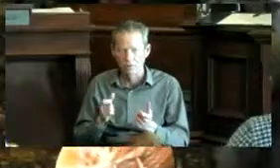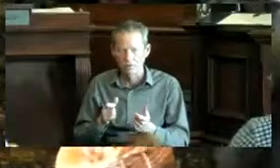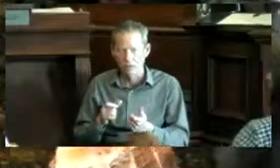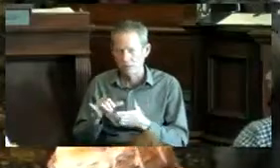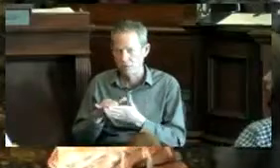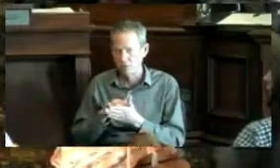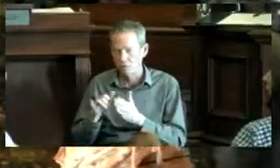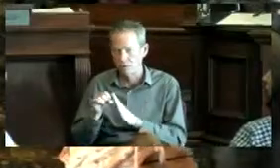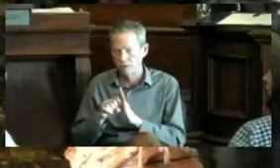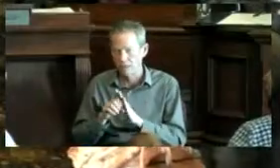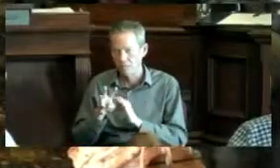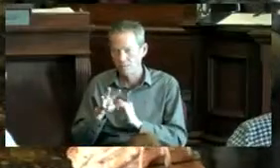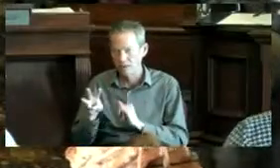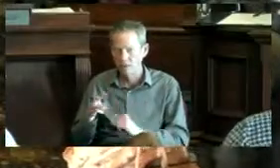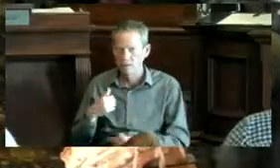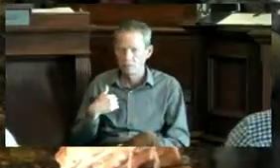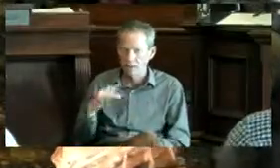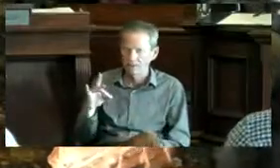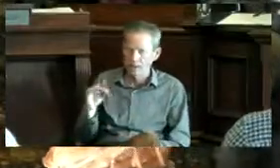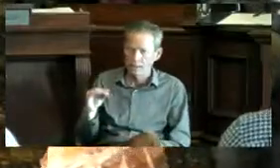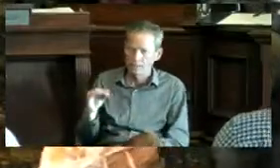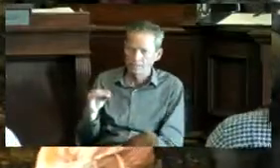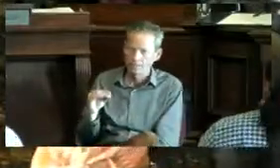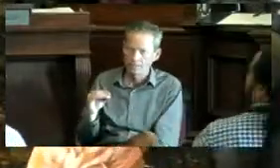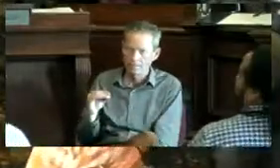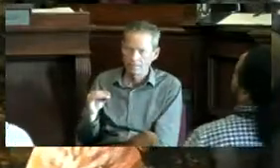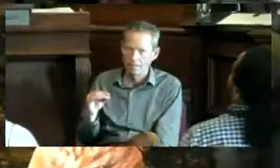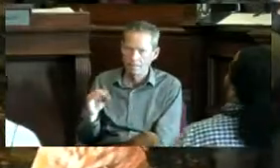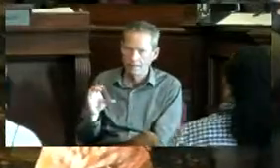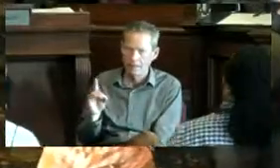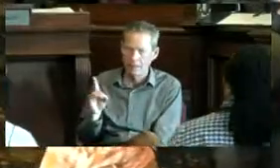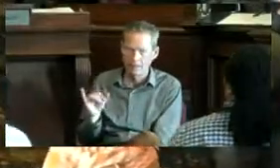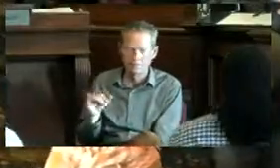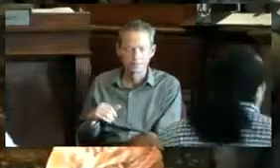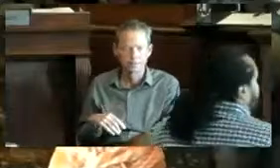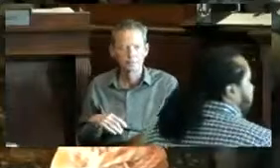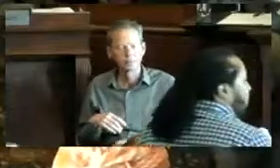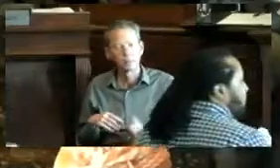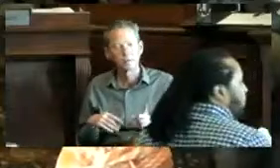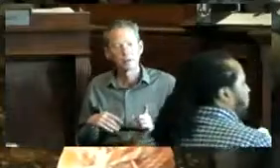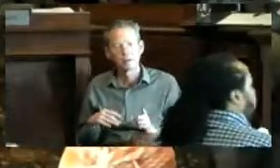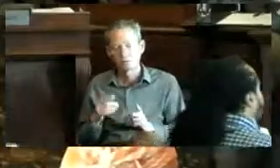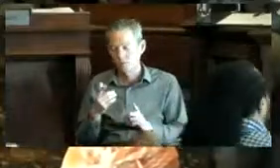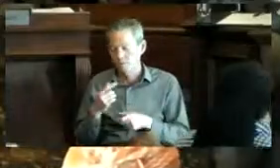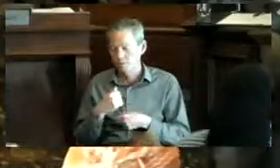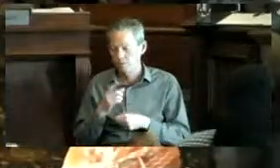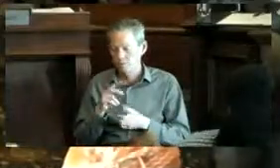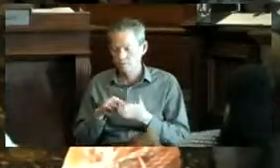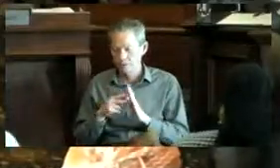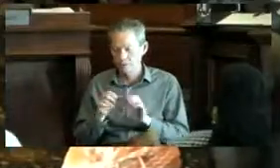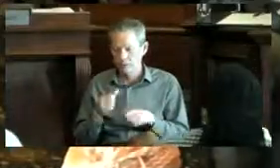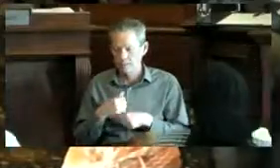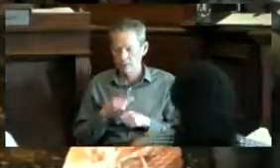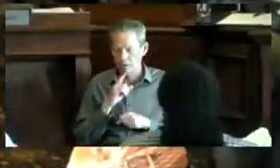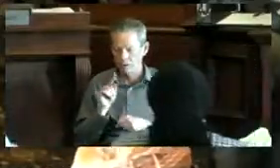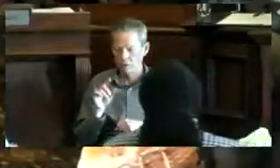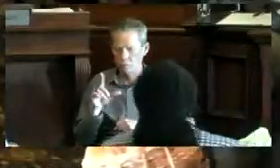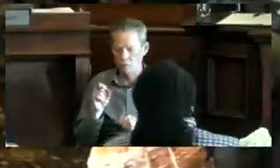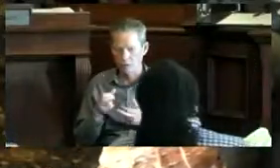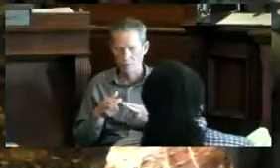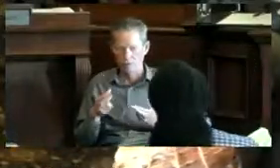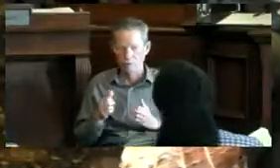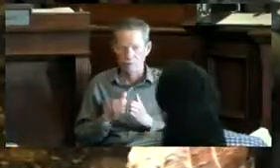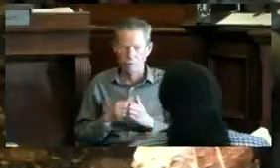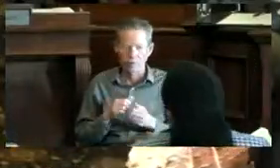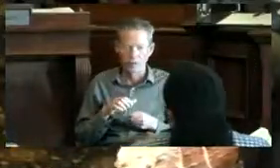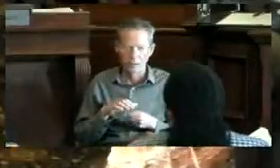York State website. And we have 80. We have 80. Yeah, 80 CDIs. And, so we can ensure that those tools and those resources, along with